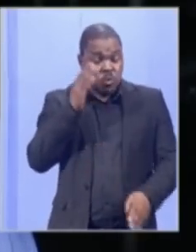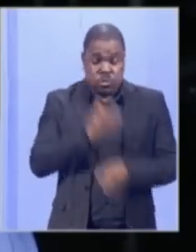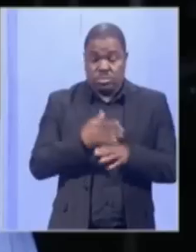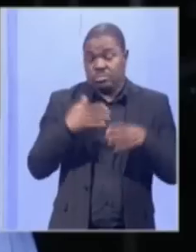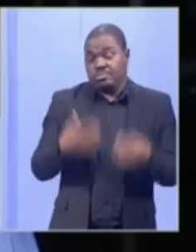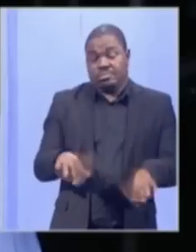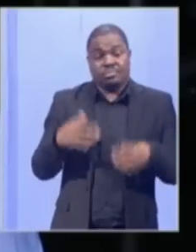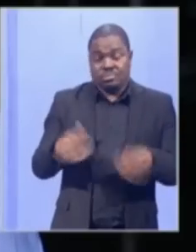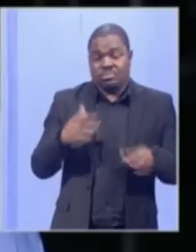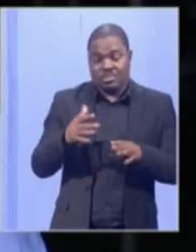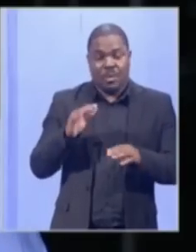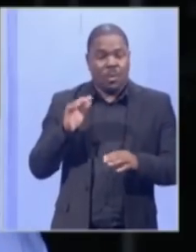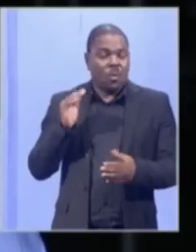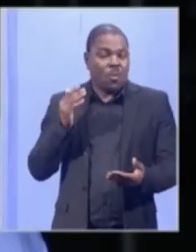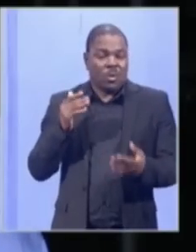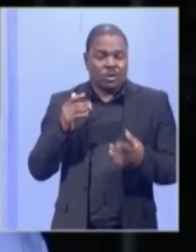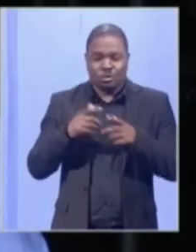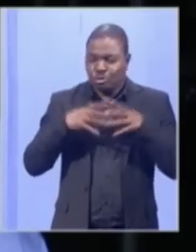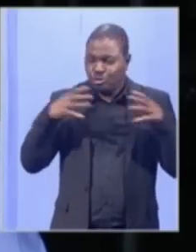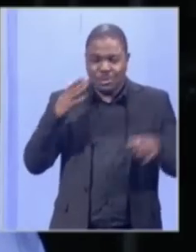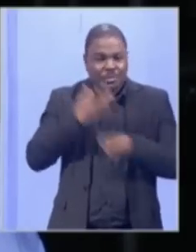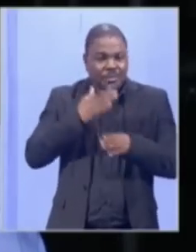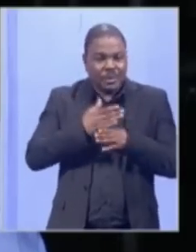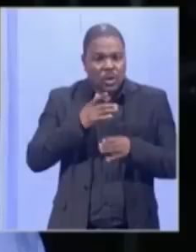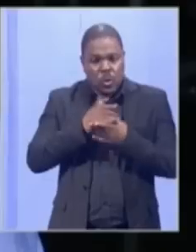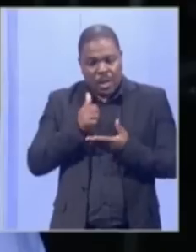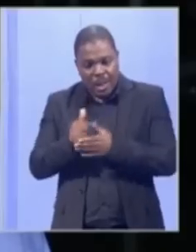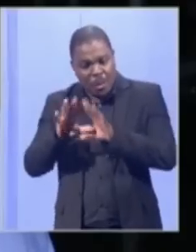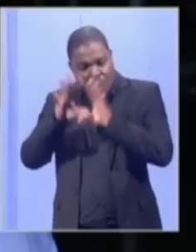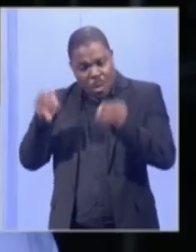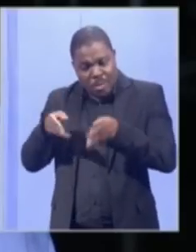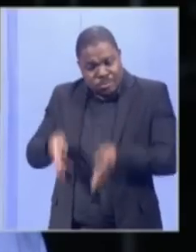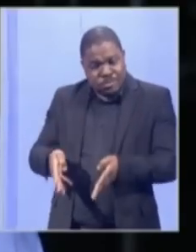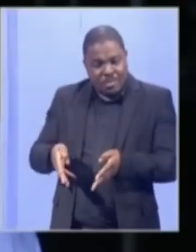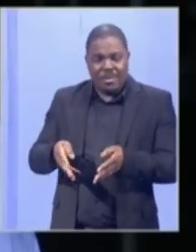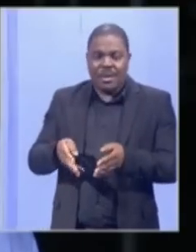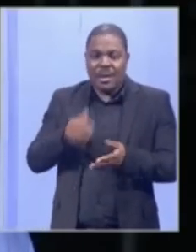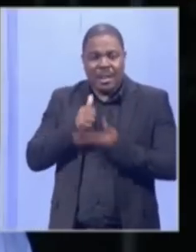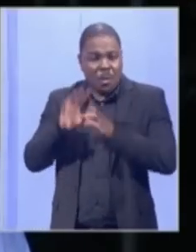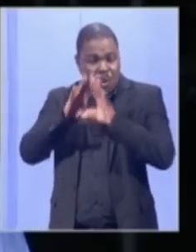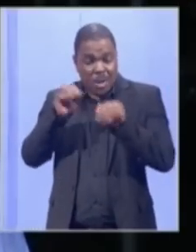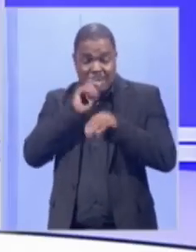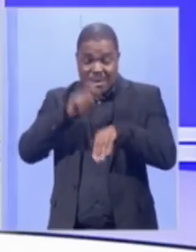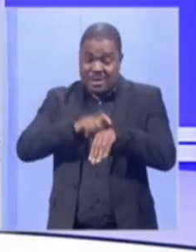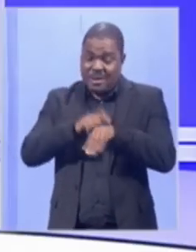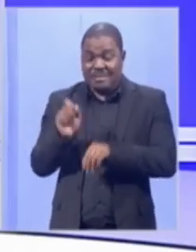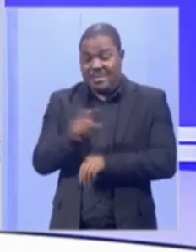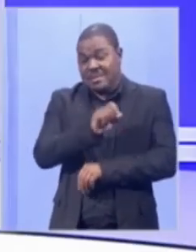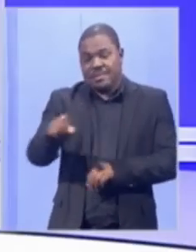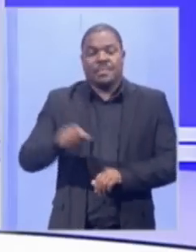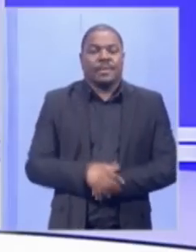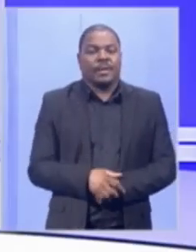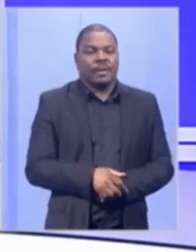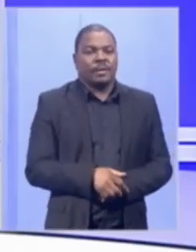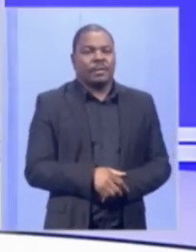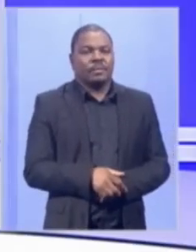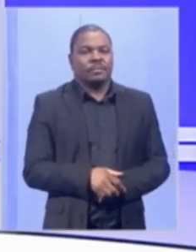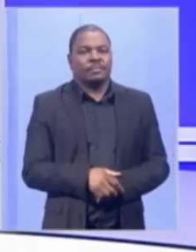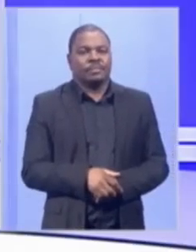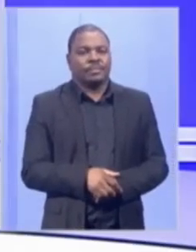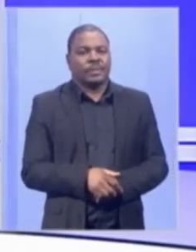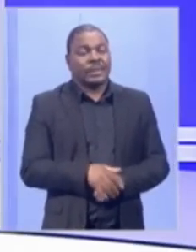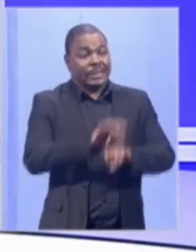gore ba ka kgona go fitlhela bontsi ba badiri ba kgotsa ba ba se mo molaong ba go tlhalosiwang gore ba geletse ka fa tlase ga lefatshe ga jana jwale ho